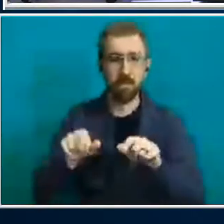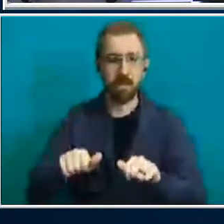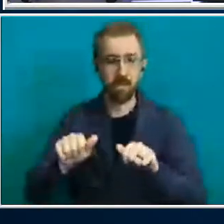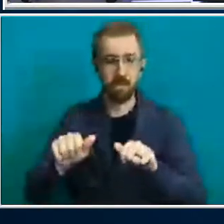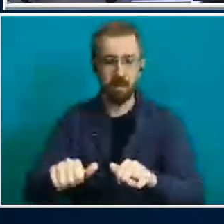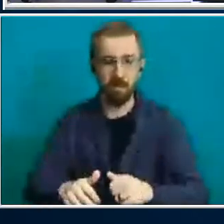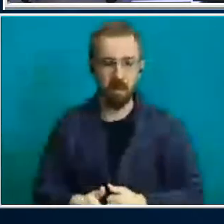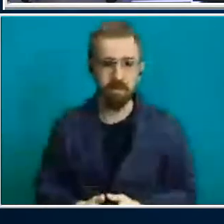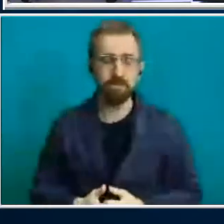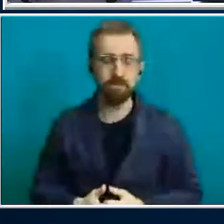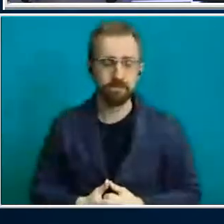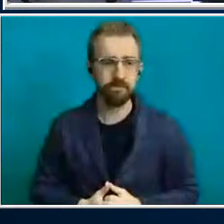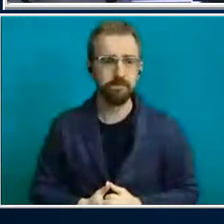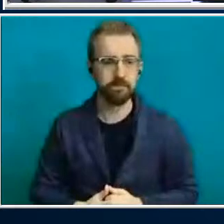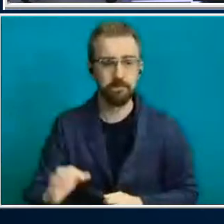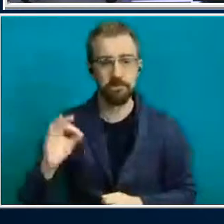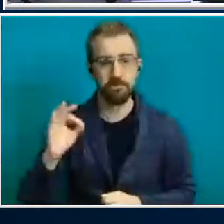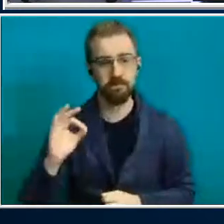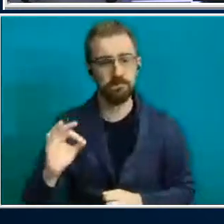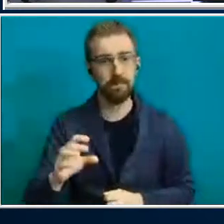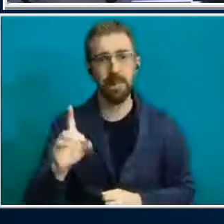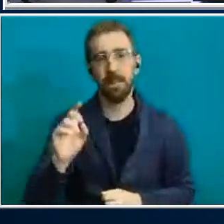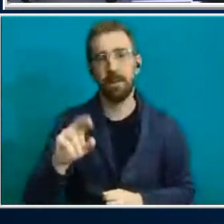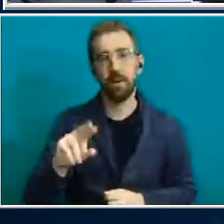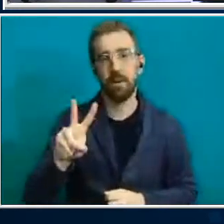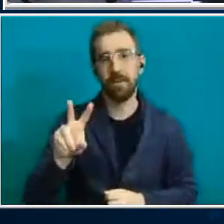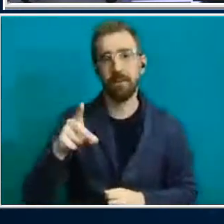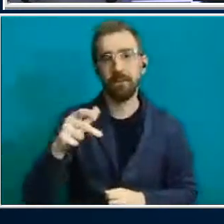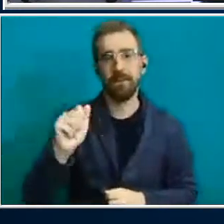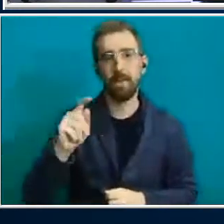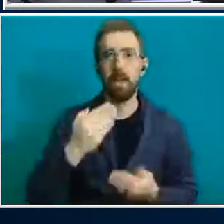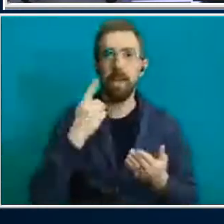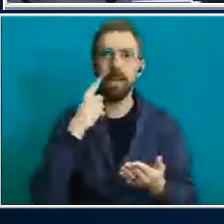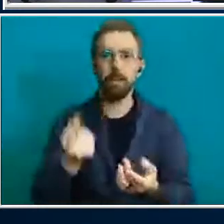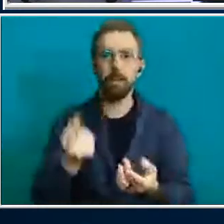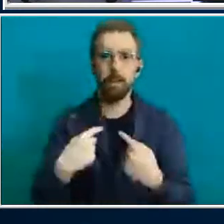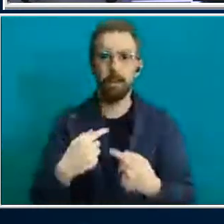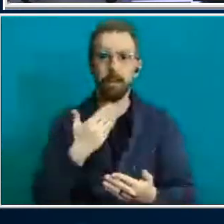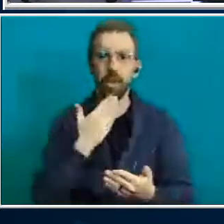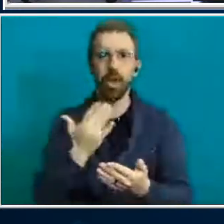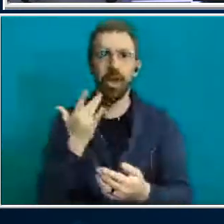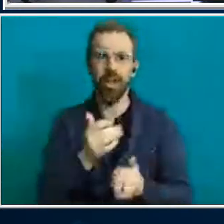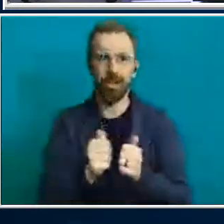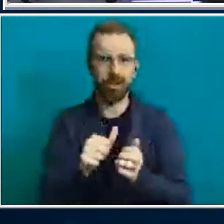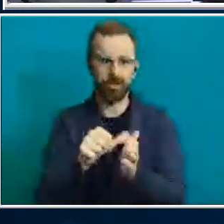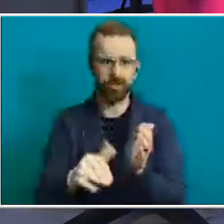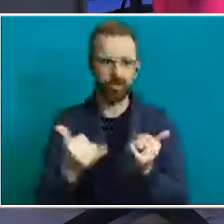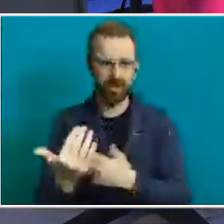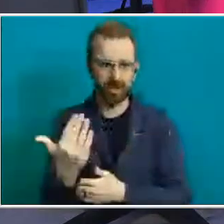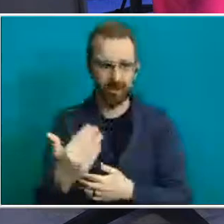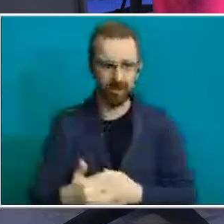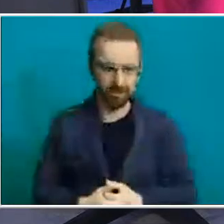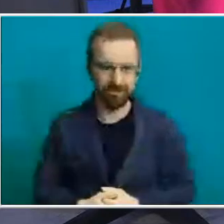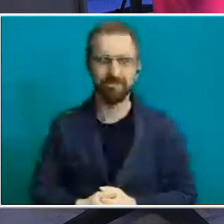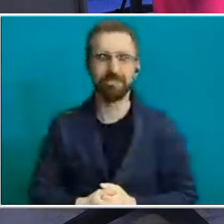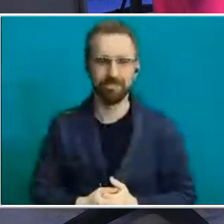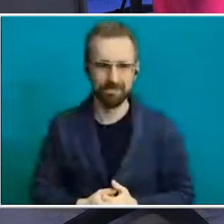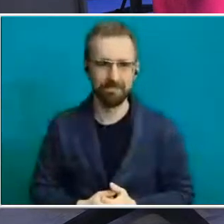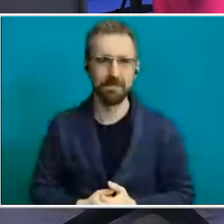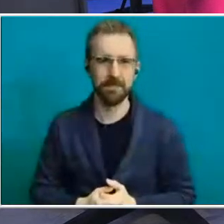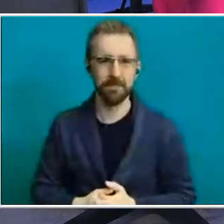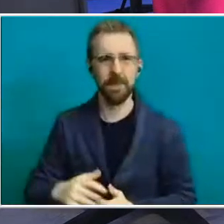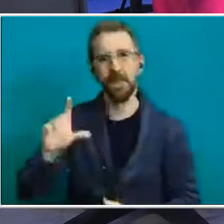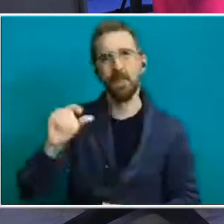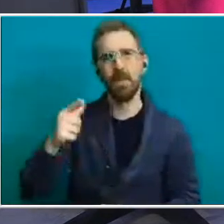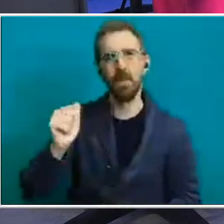Great. Well, Dr. Vopat, thanks for being here. Really appreciate it. Good luck in the OR this morning. Thank you. Logan was also in the